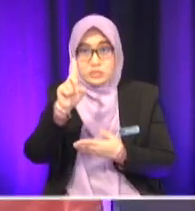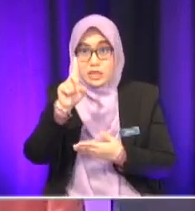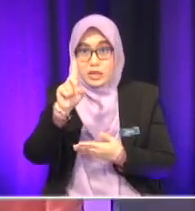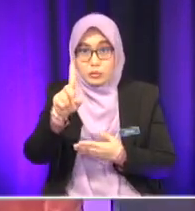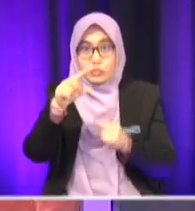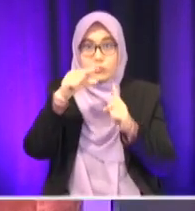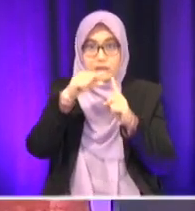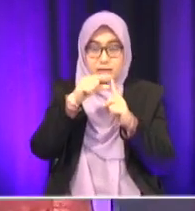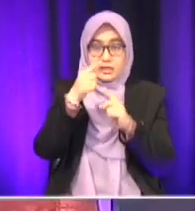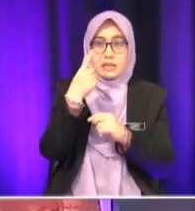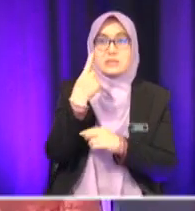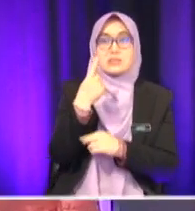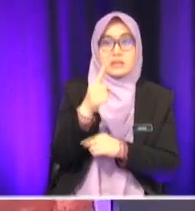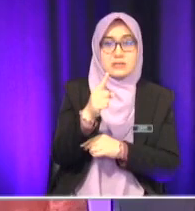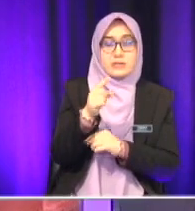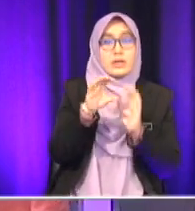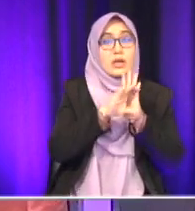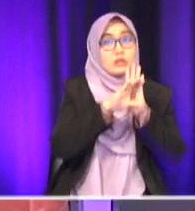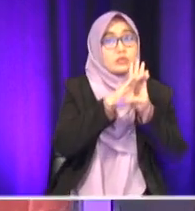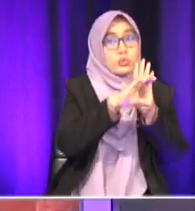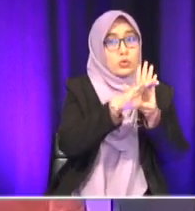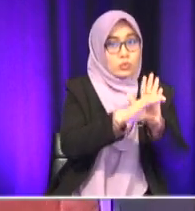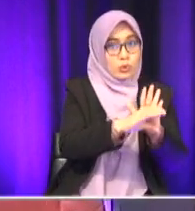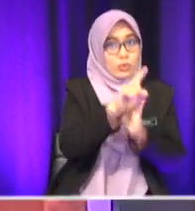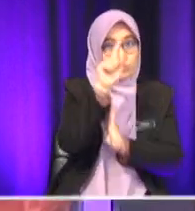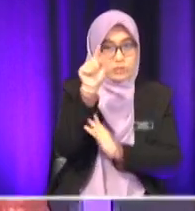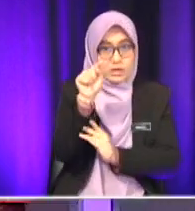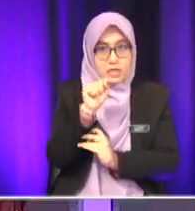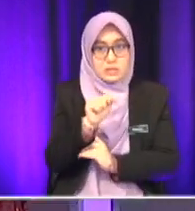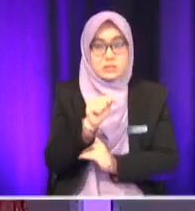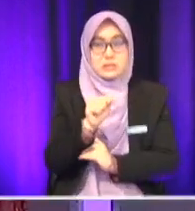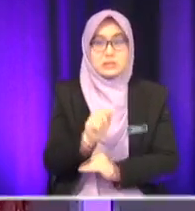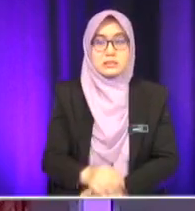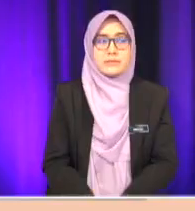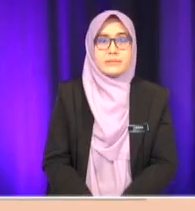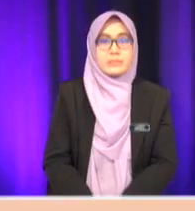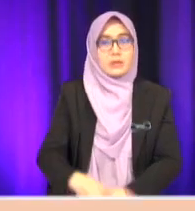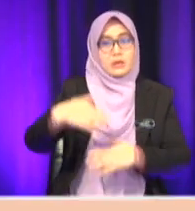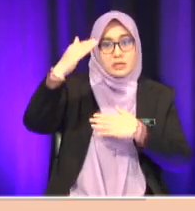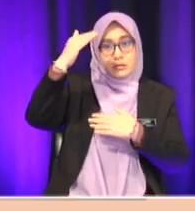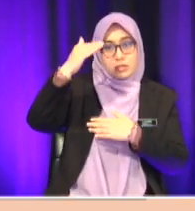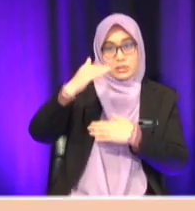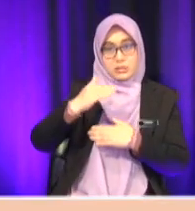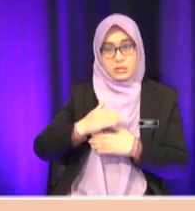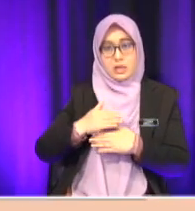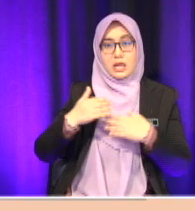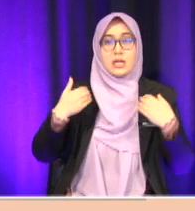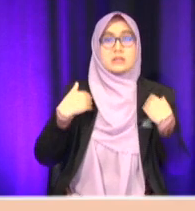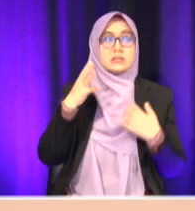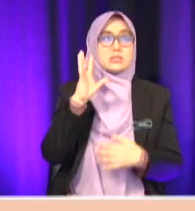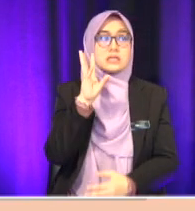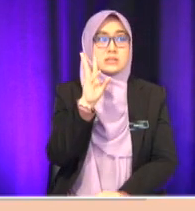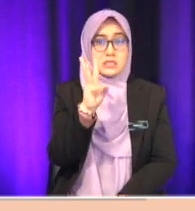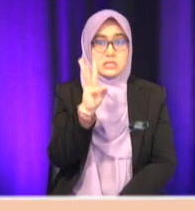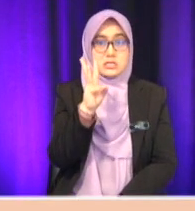sample question. Okay, this will be the layout where we have 6. Okay, then this